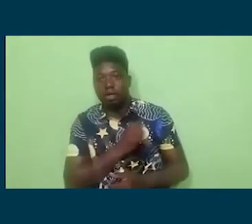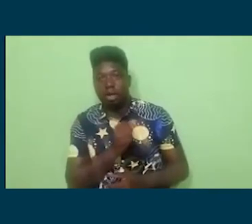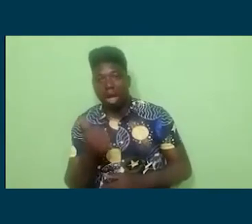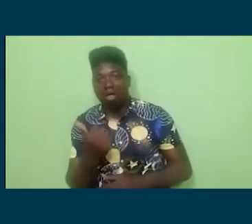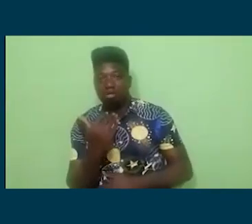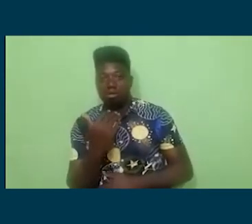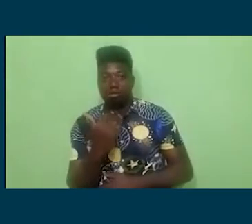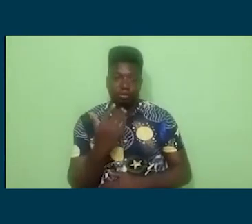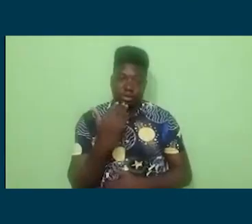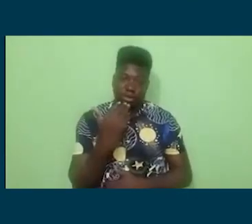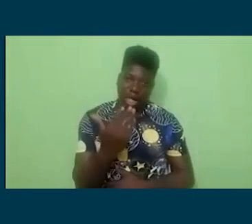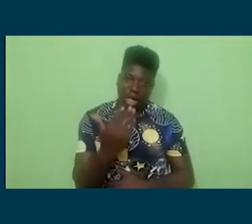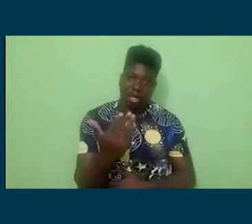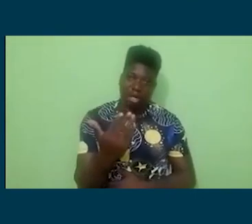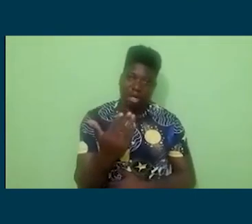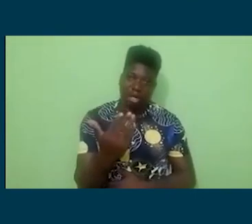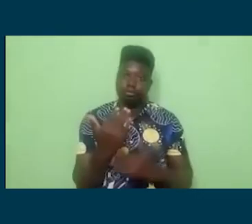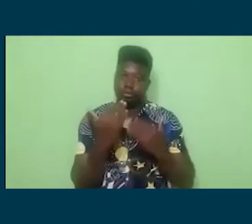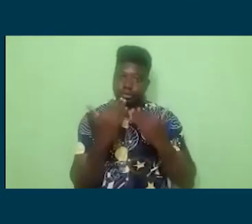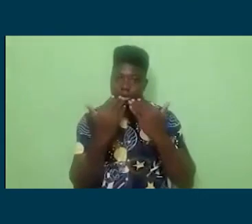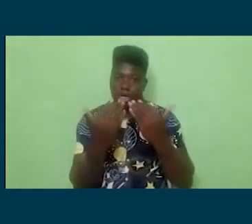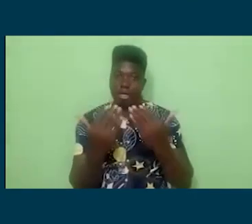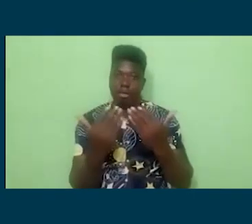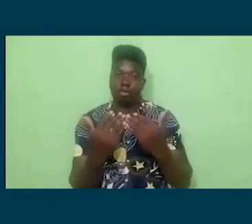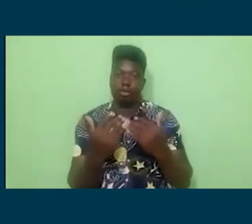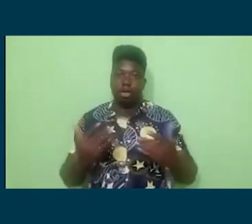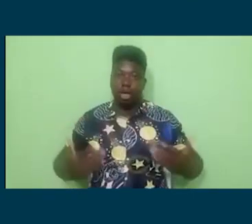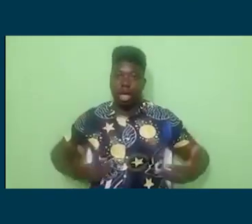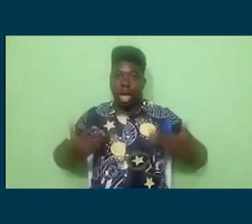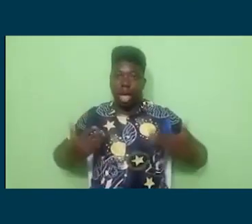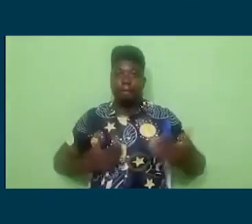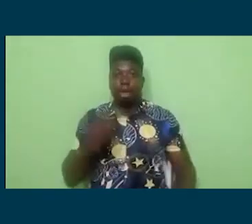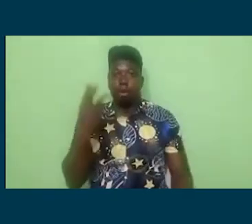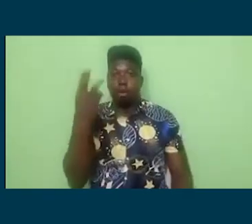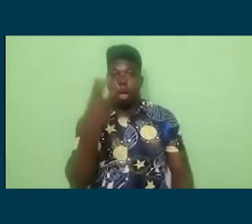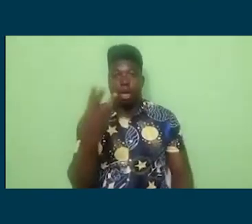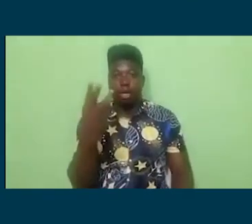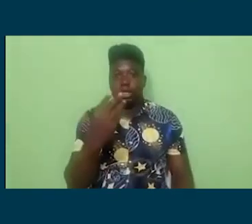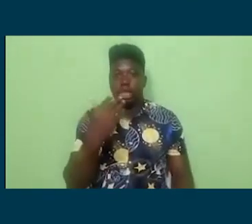Kay. Happy Wednesday.